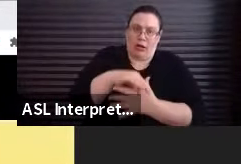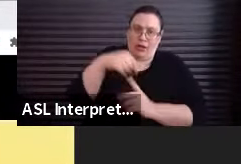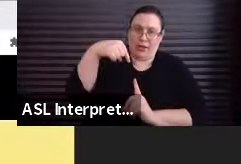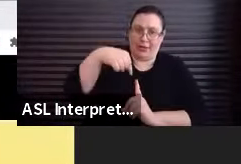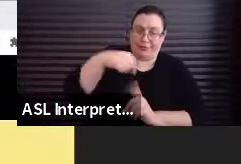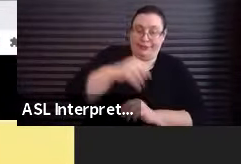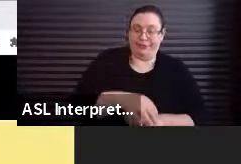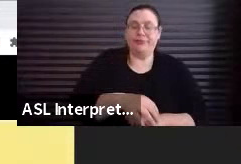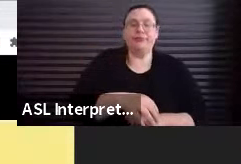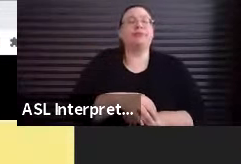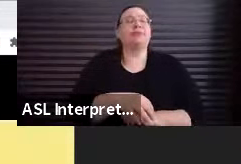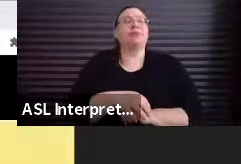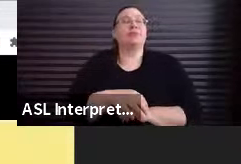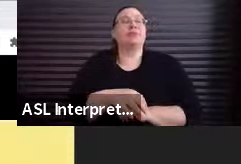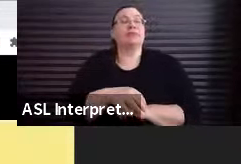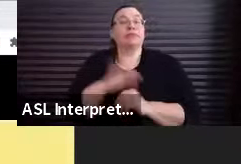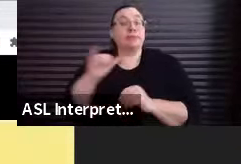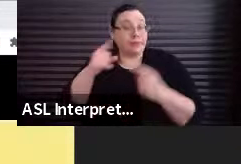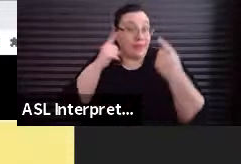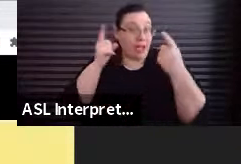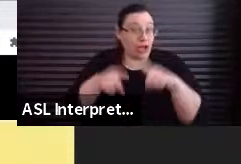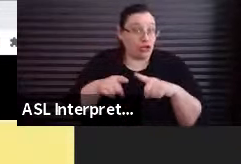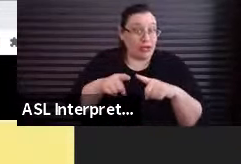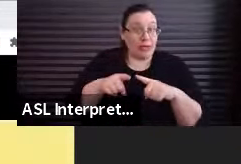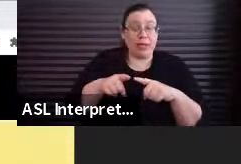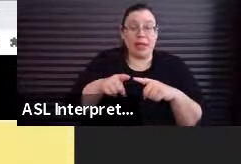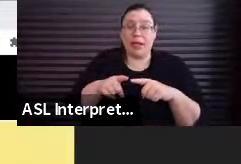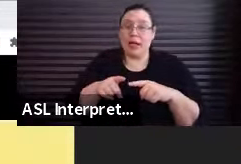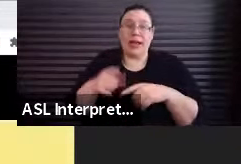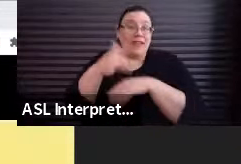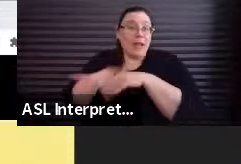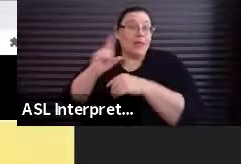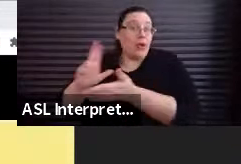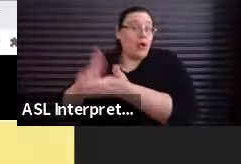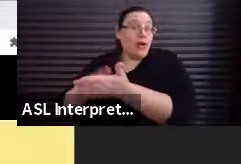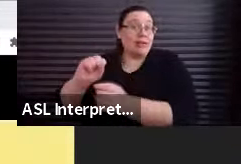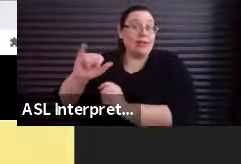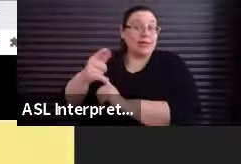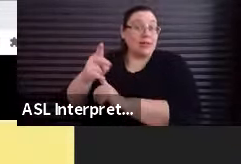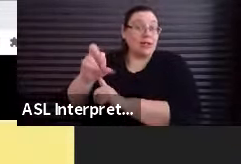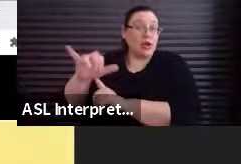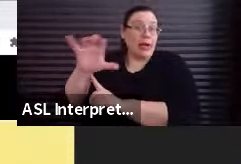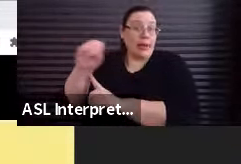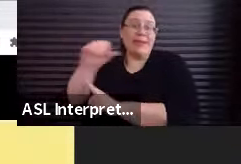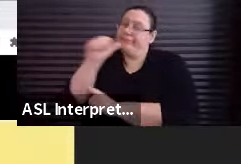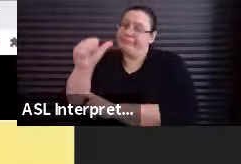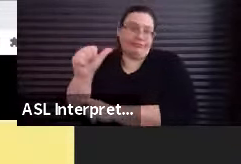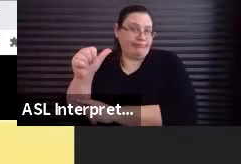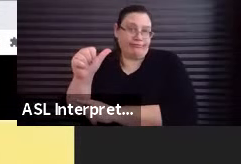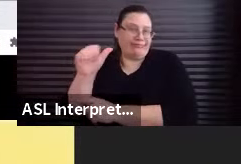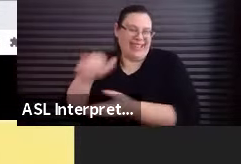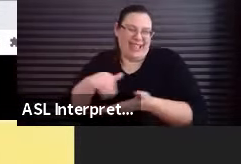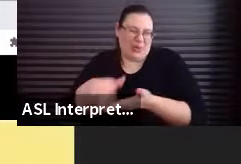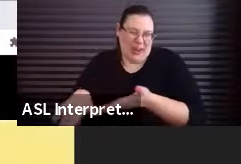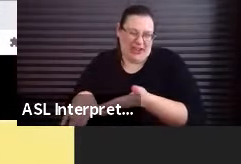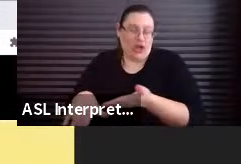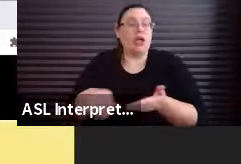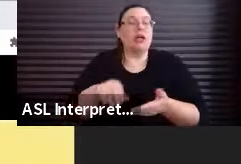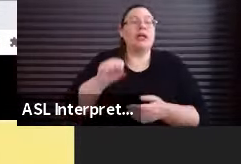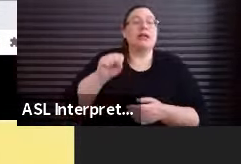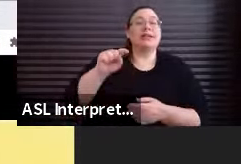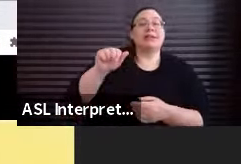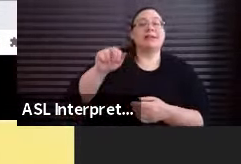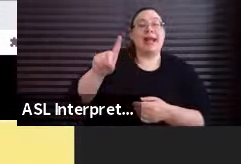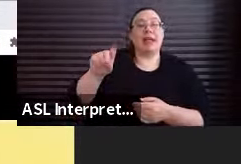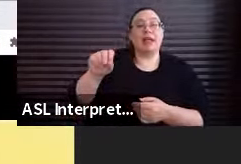This agreement is not available to our signatory companies. That's the waiver. The standalone agreement is available